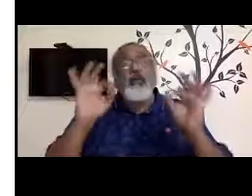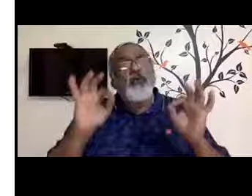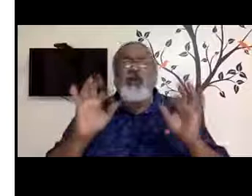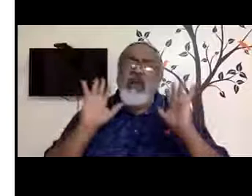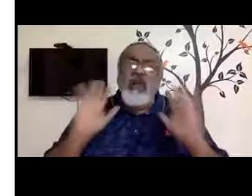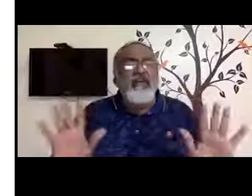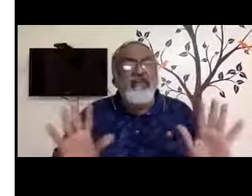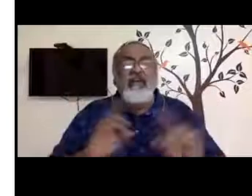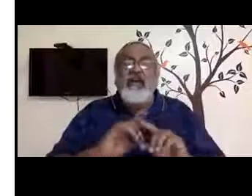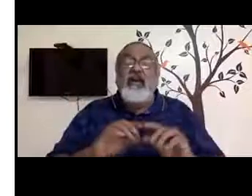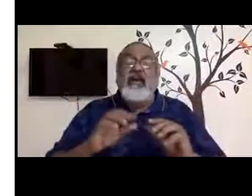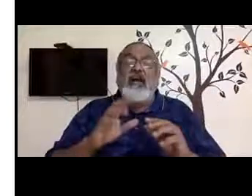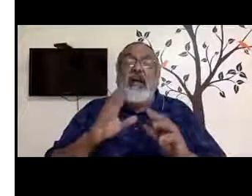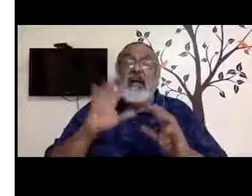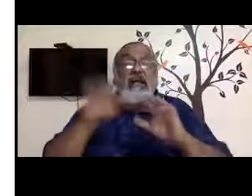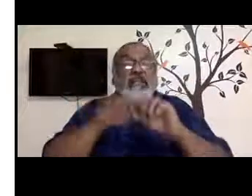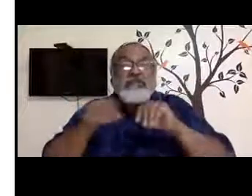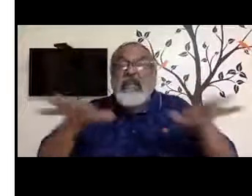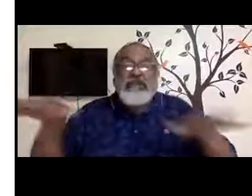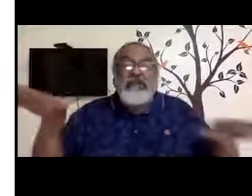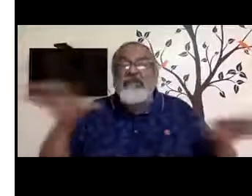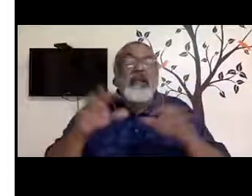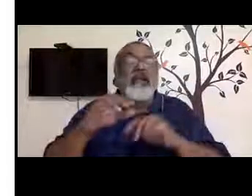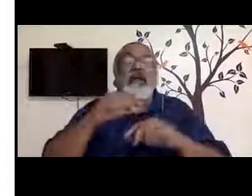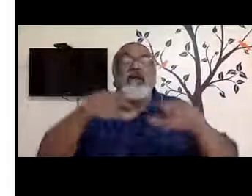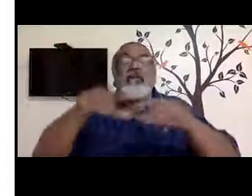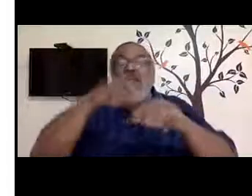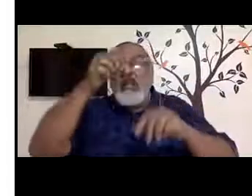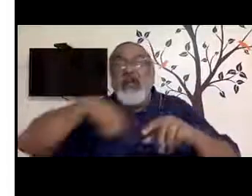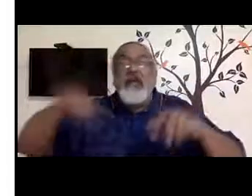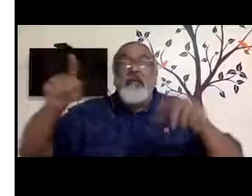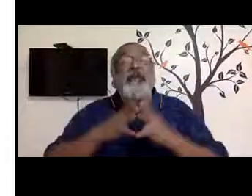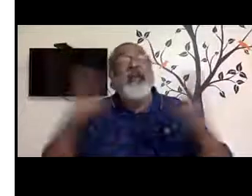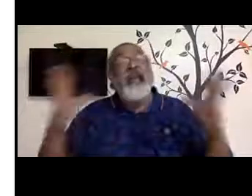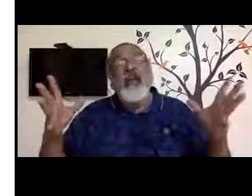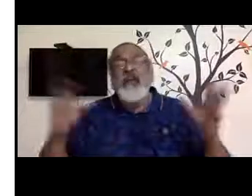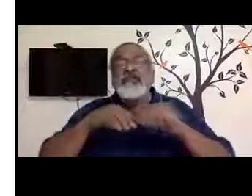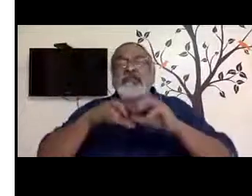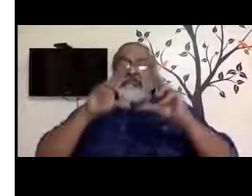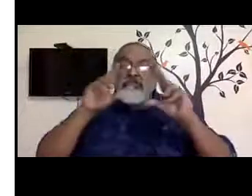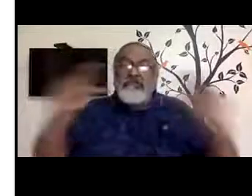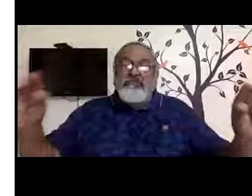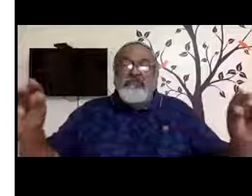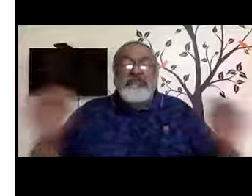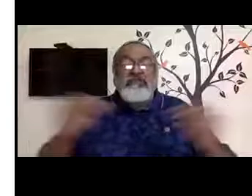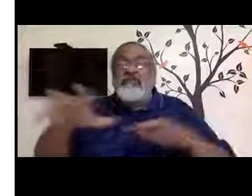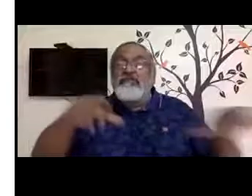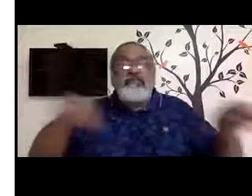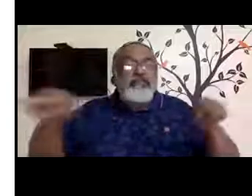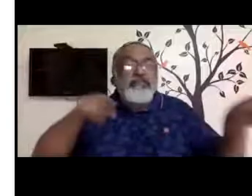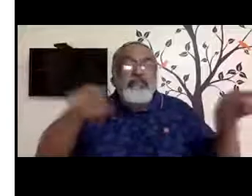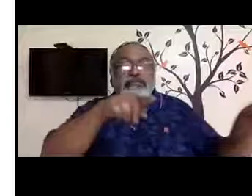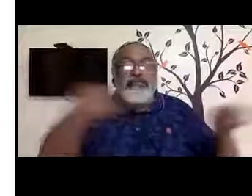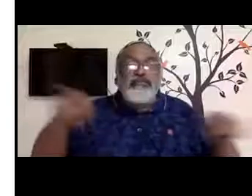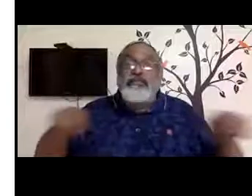is capturing the door to door, the last person in the community. But certain